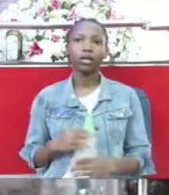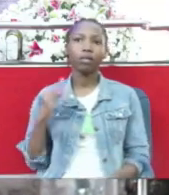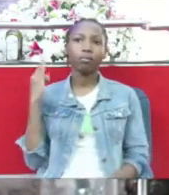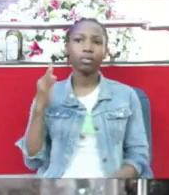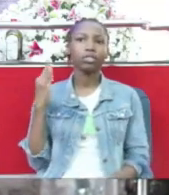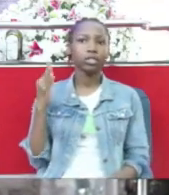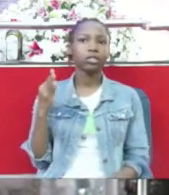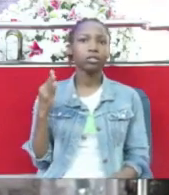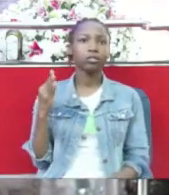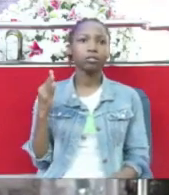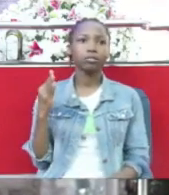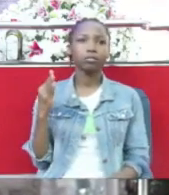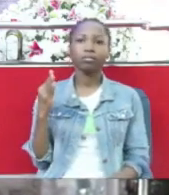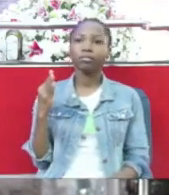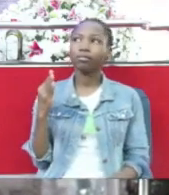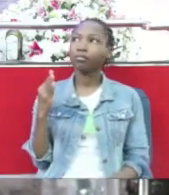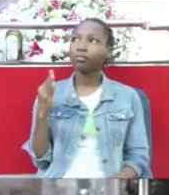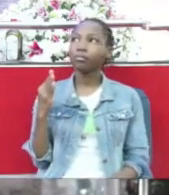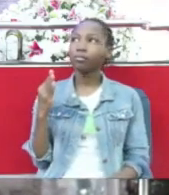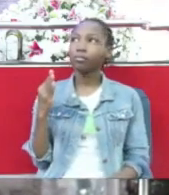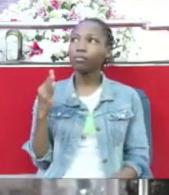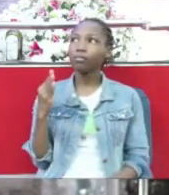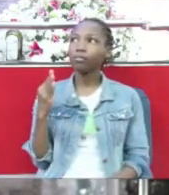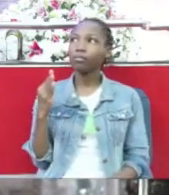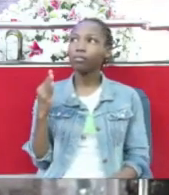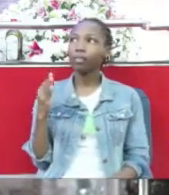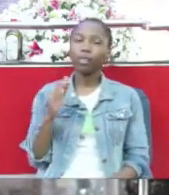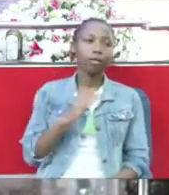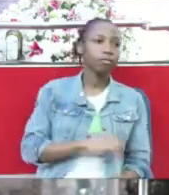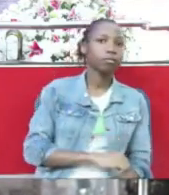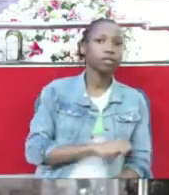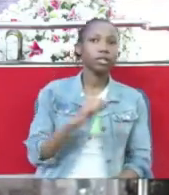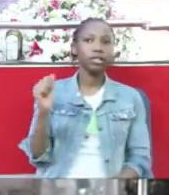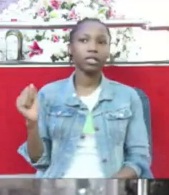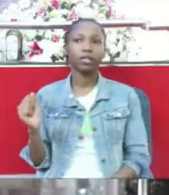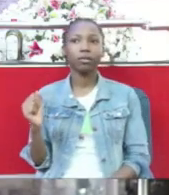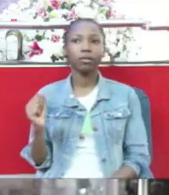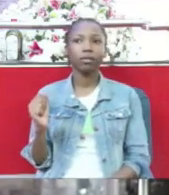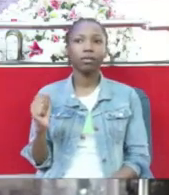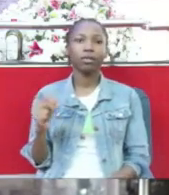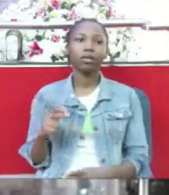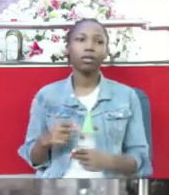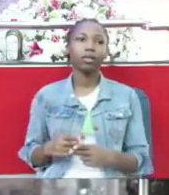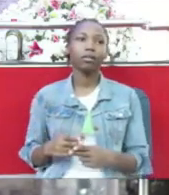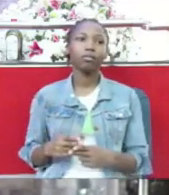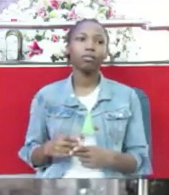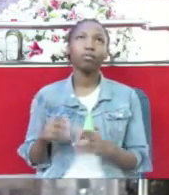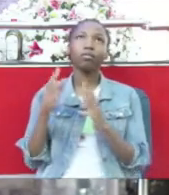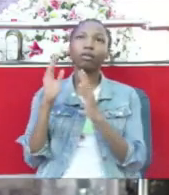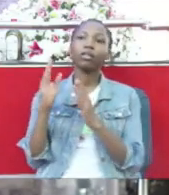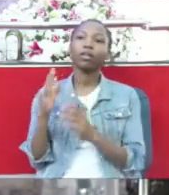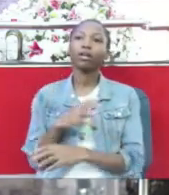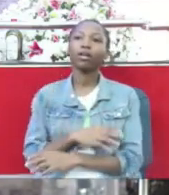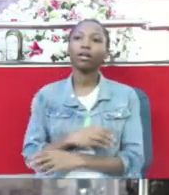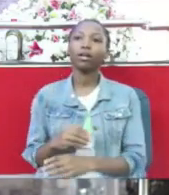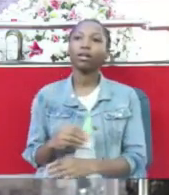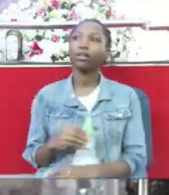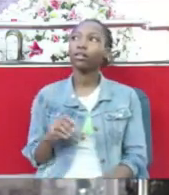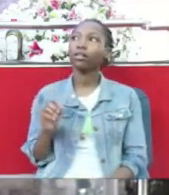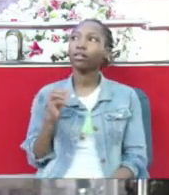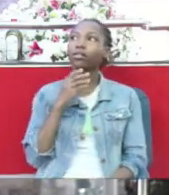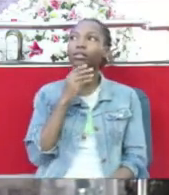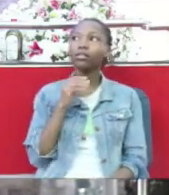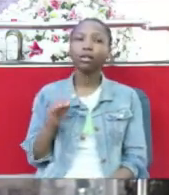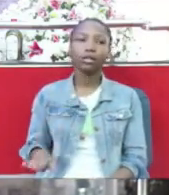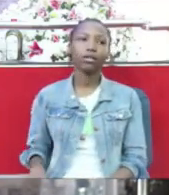obey everything he commanded, baptizing them in the name of the Father, the Son, and the Holy Spirit, and on and on. Matthew 28, 18